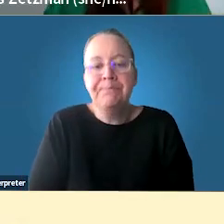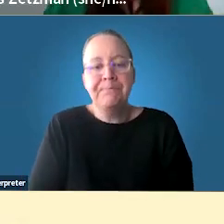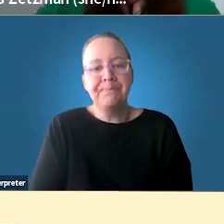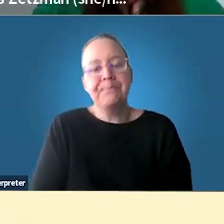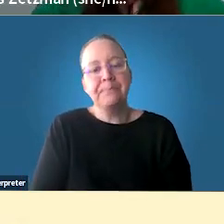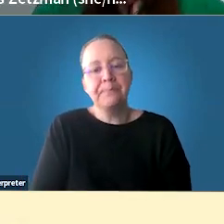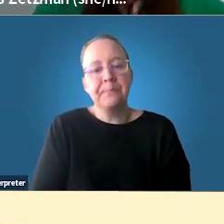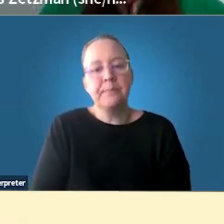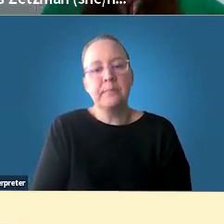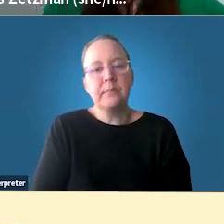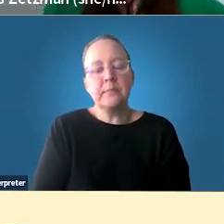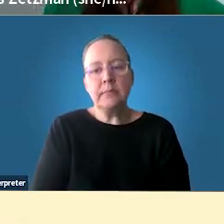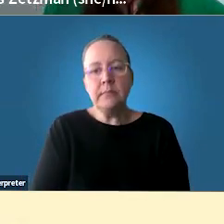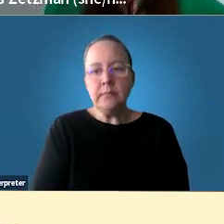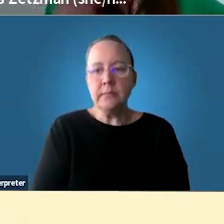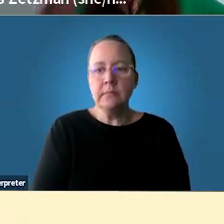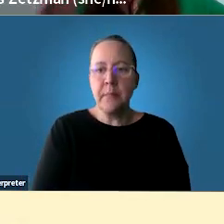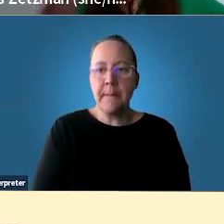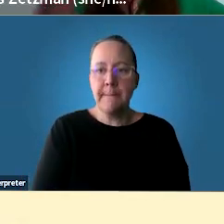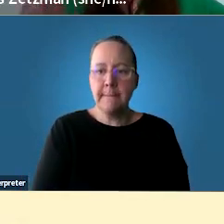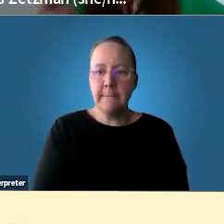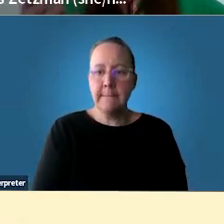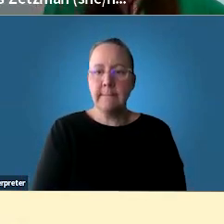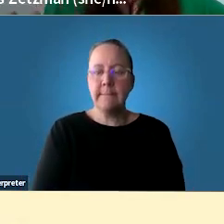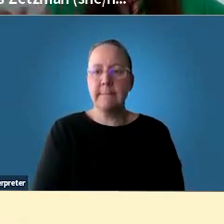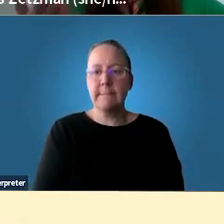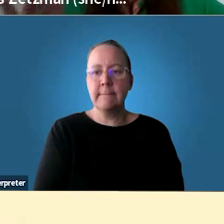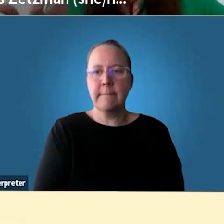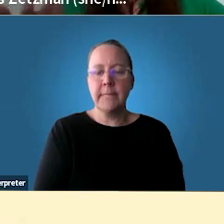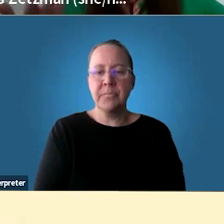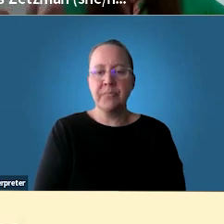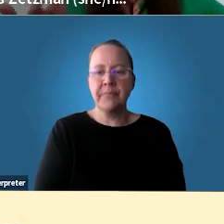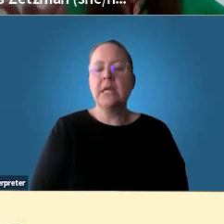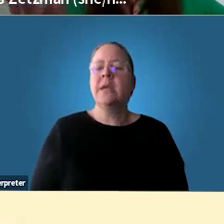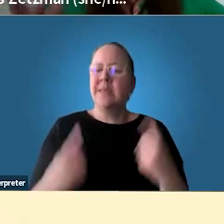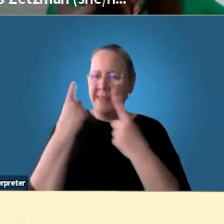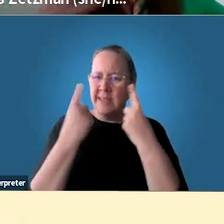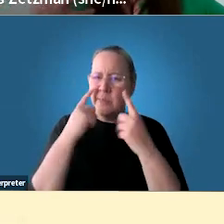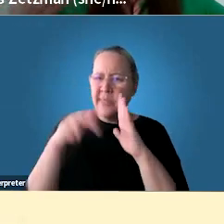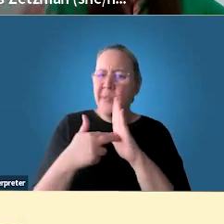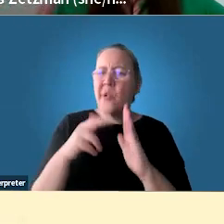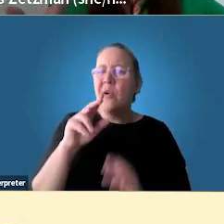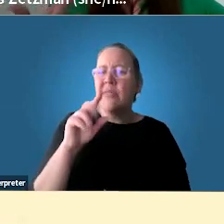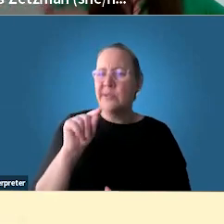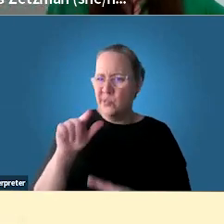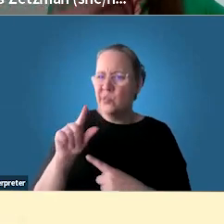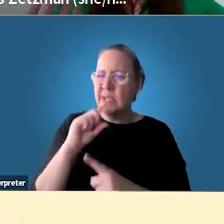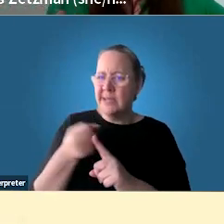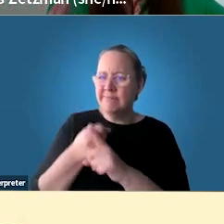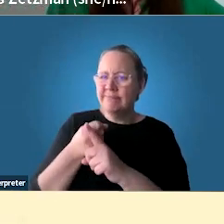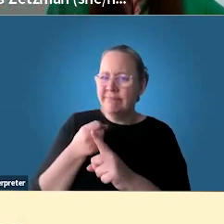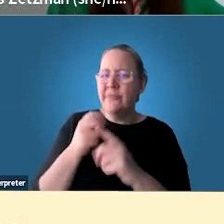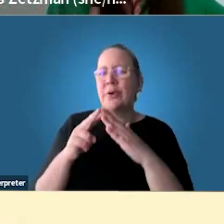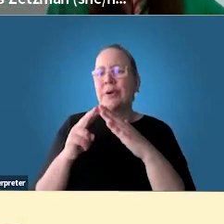So I want to, as we think about the role that a tool like this can have in bridging divides